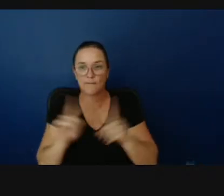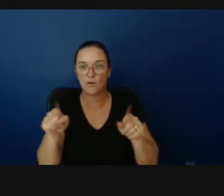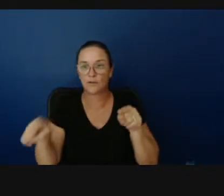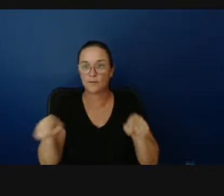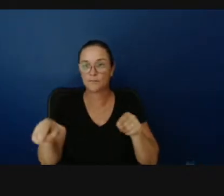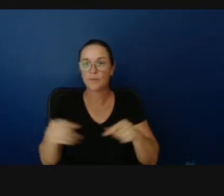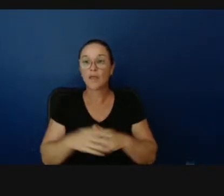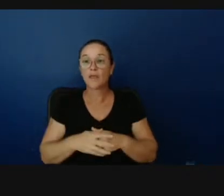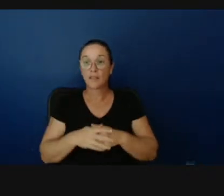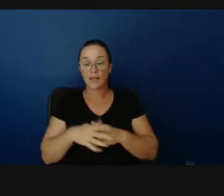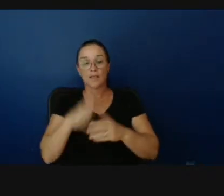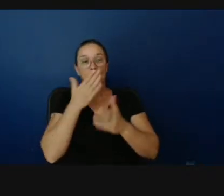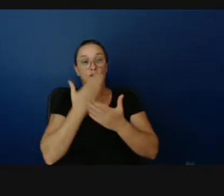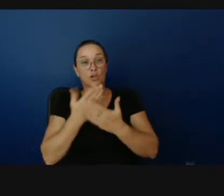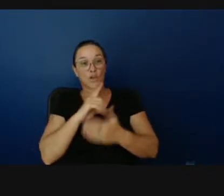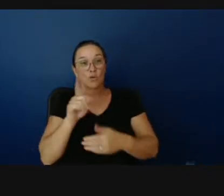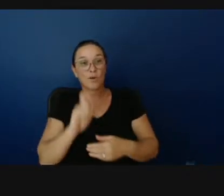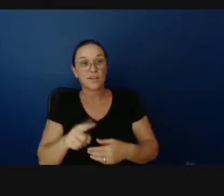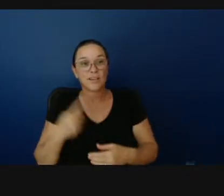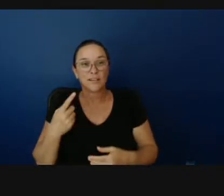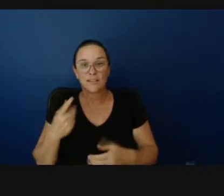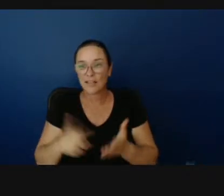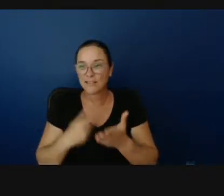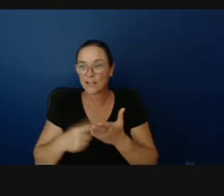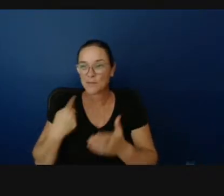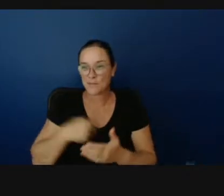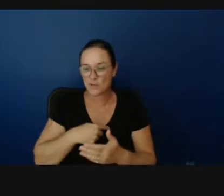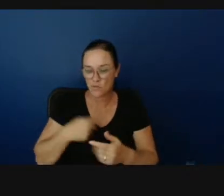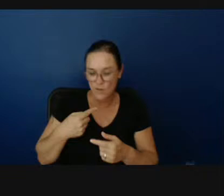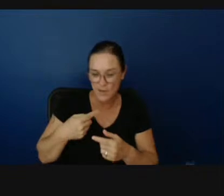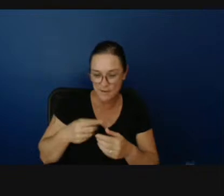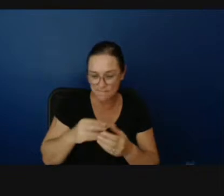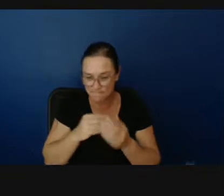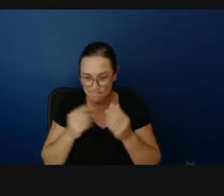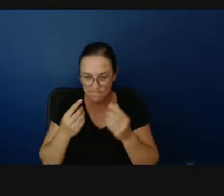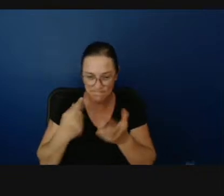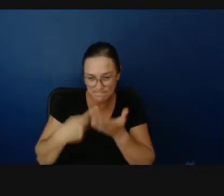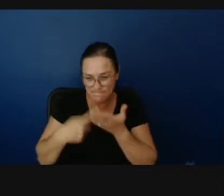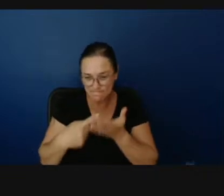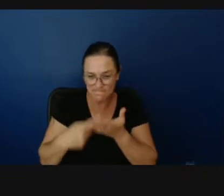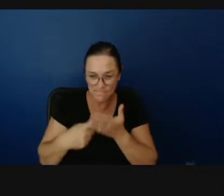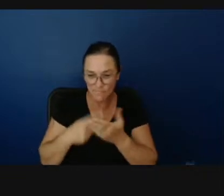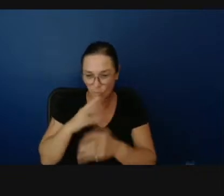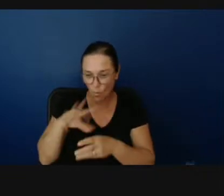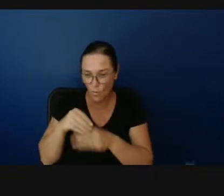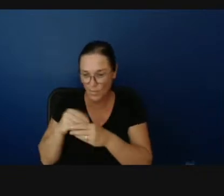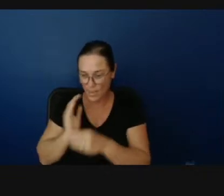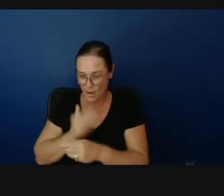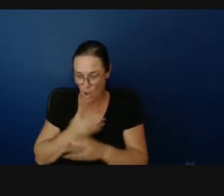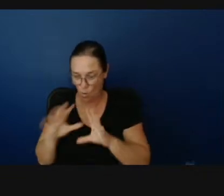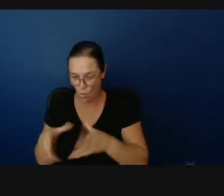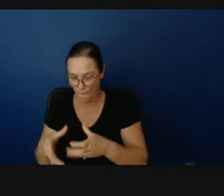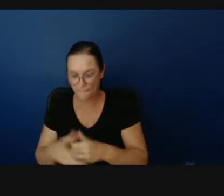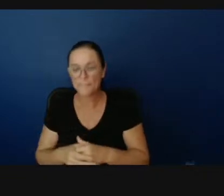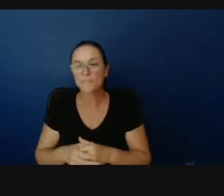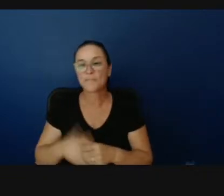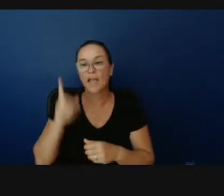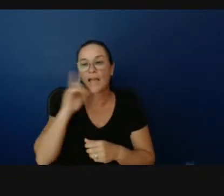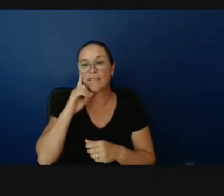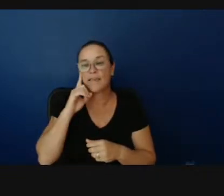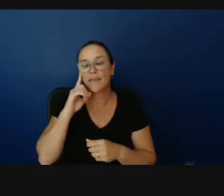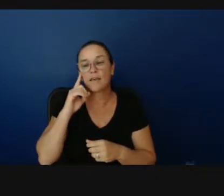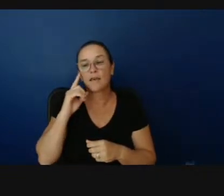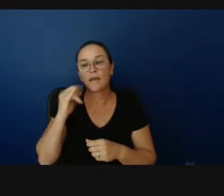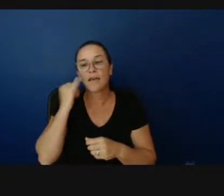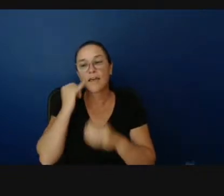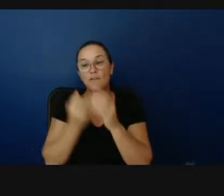good questions that we sometimes debate internally as well. But I think it has to do with whether or not eruptive